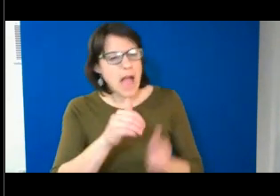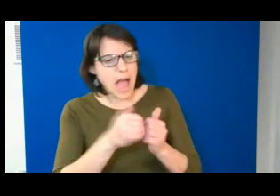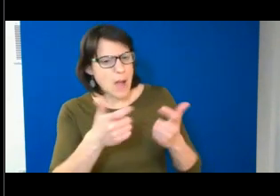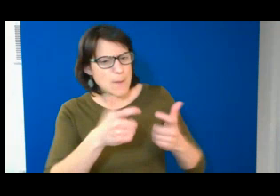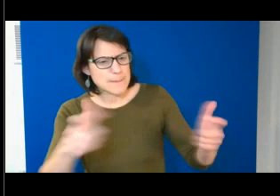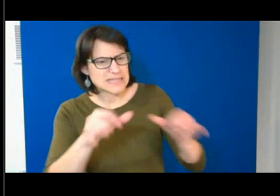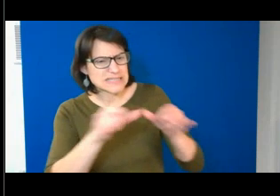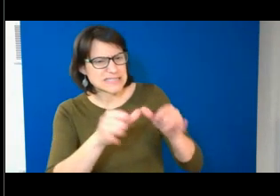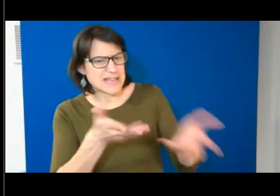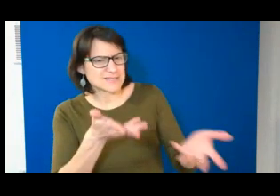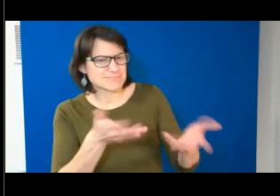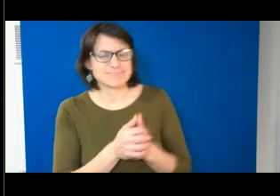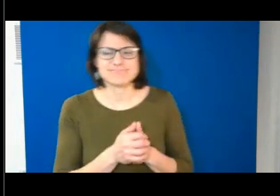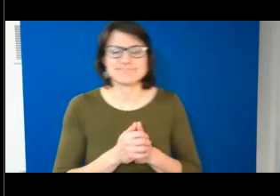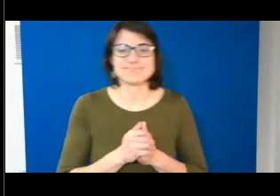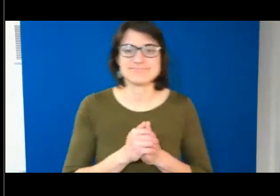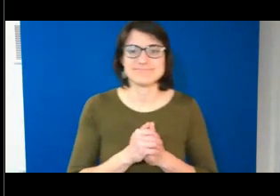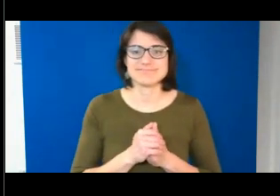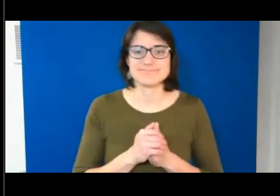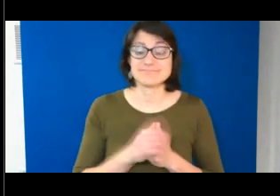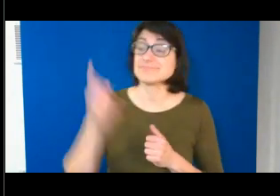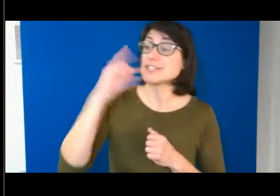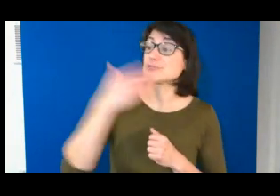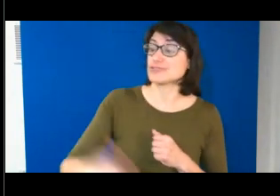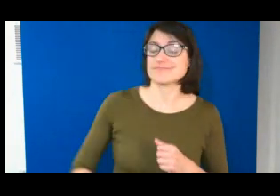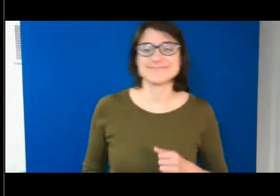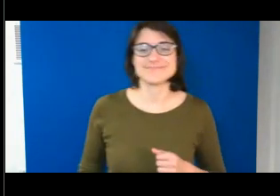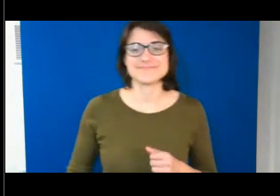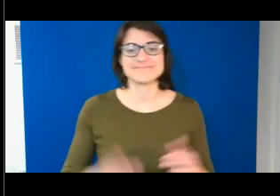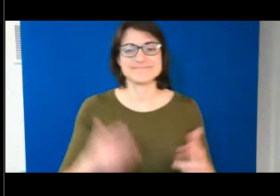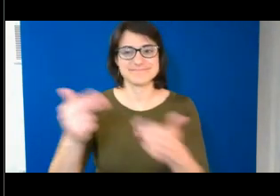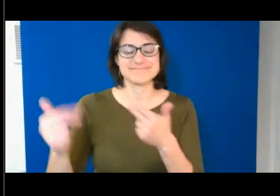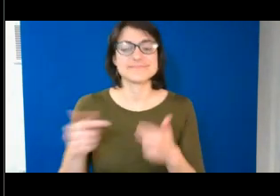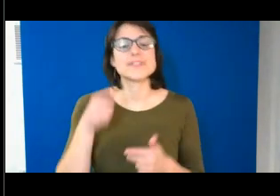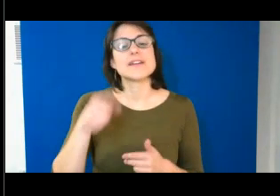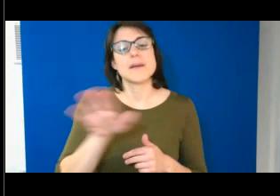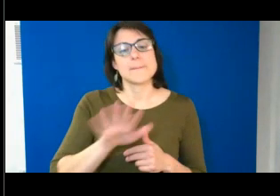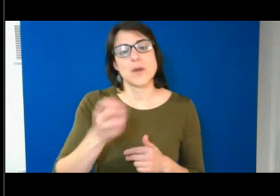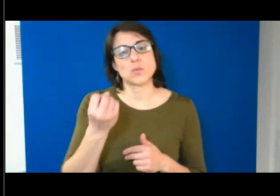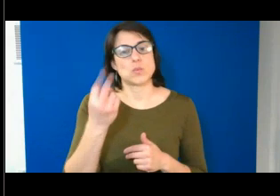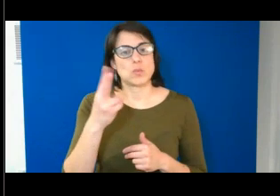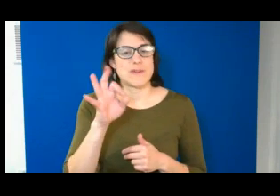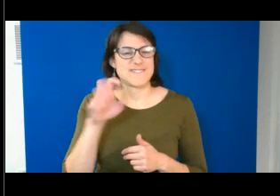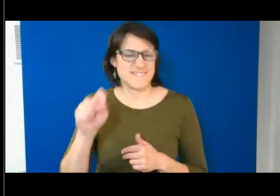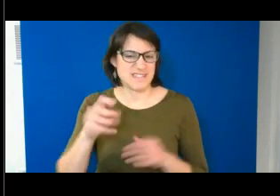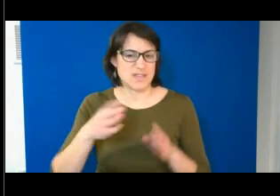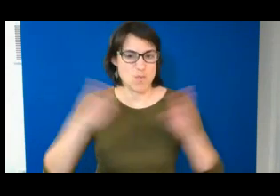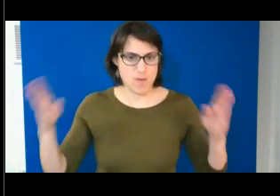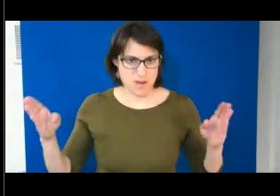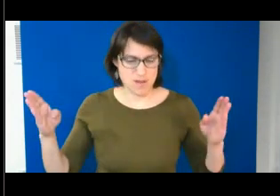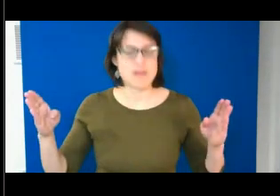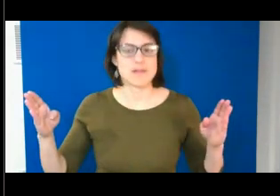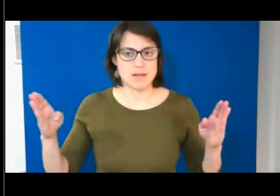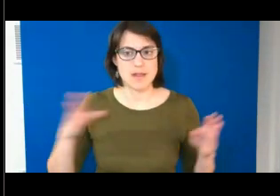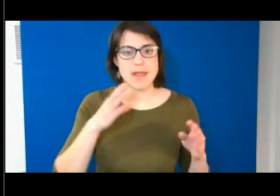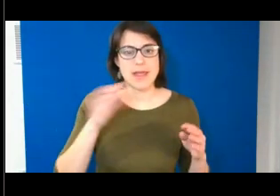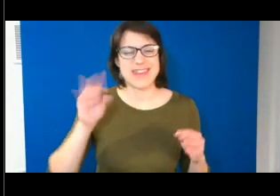Okay, sounds good. So we have this is about 12 feet wide, a length, and 8